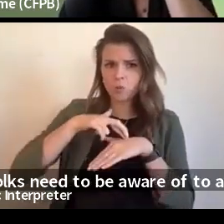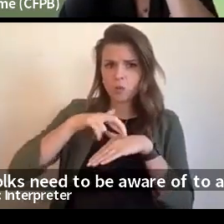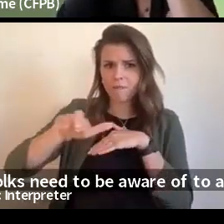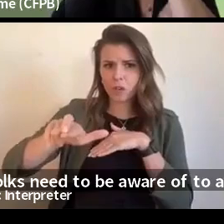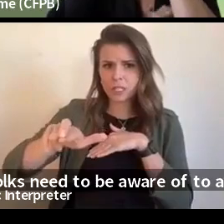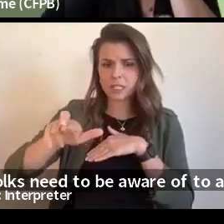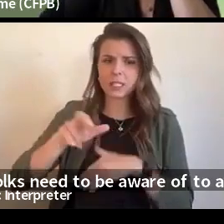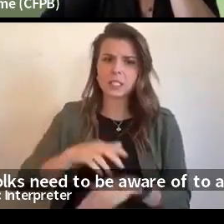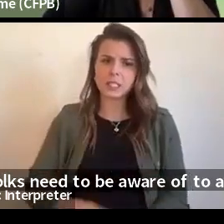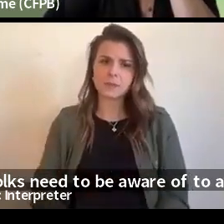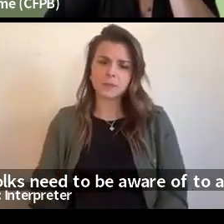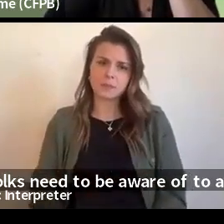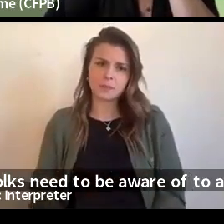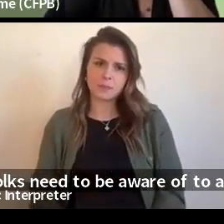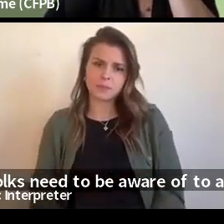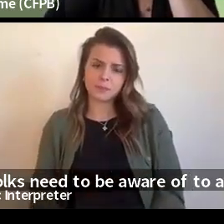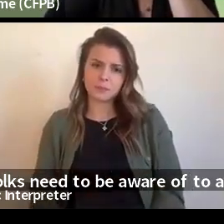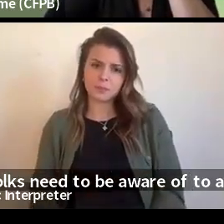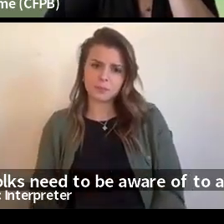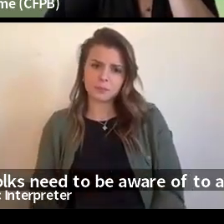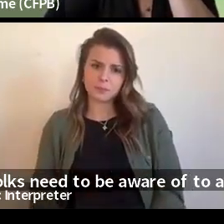to?